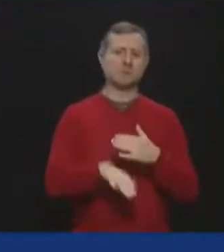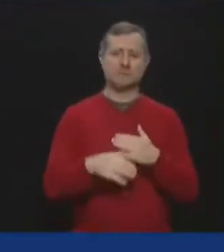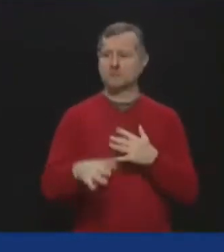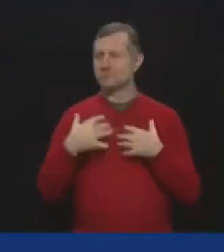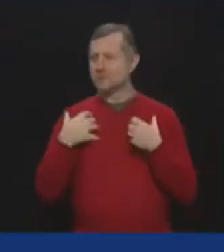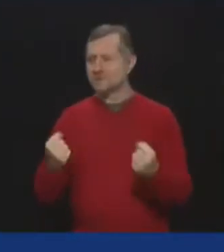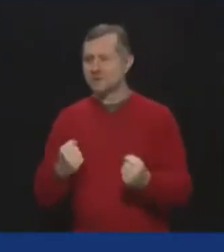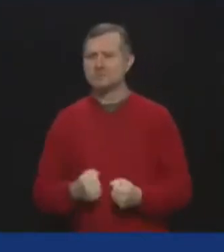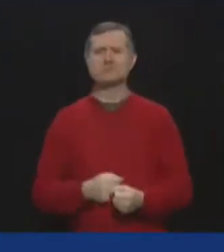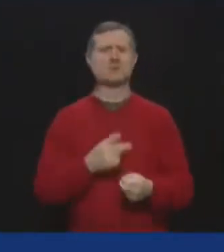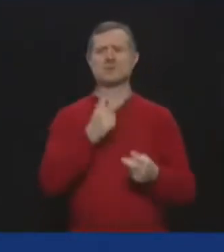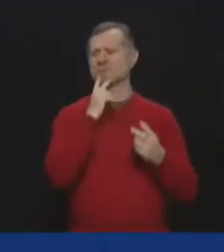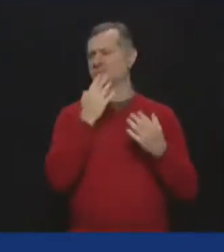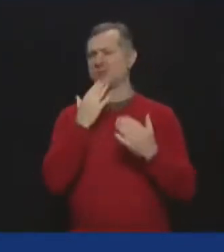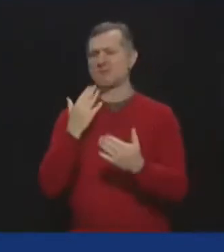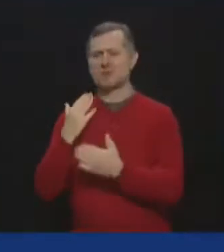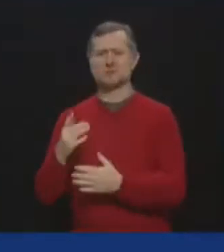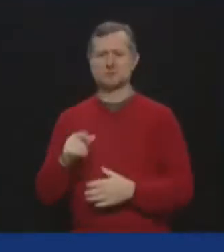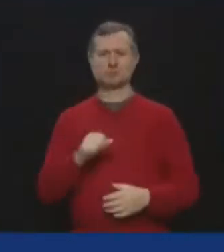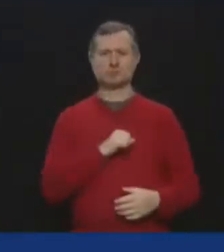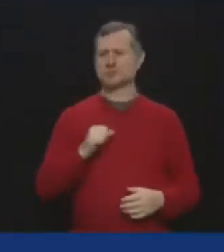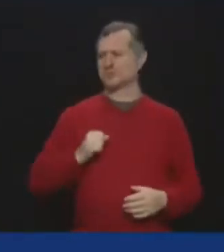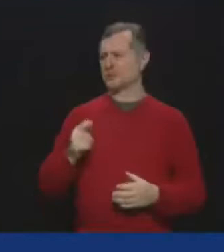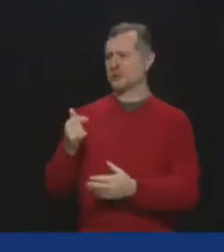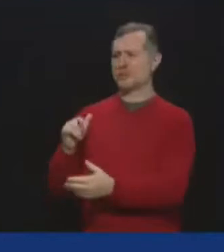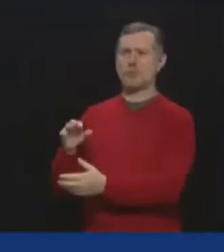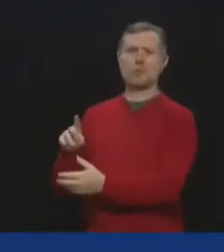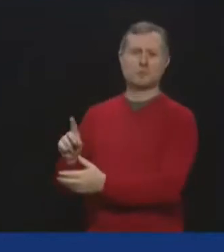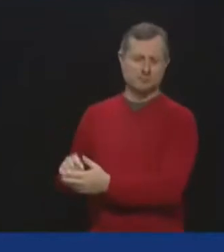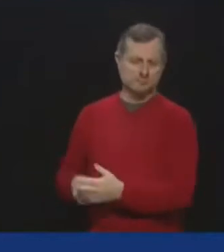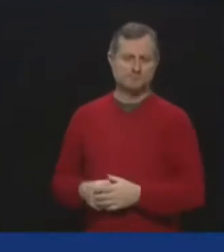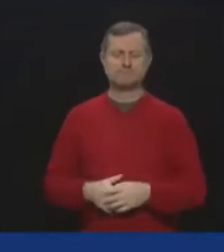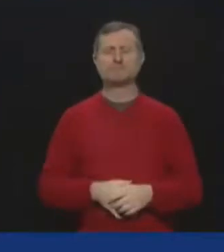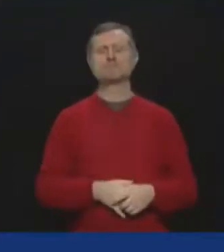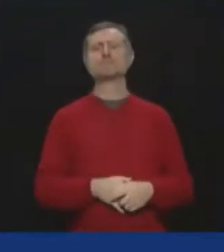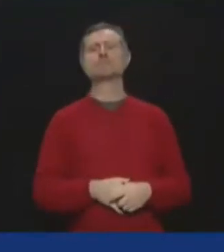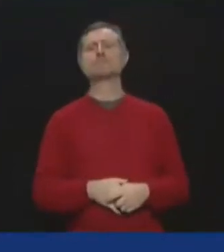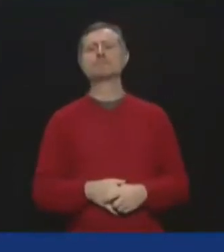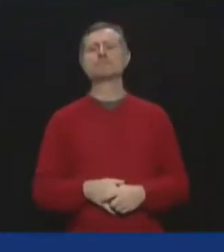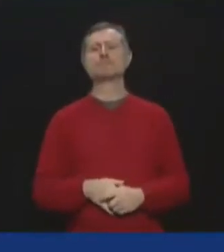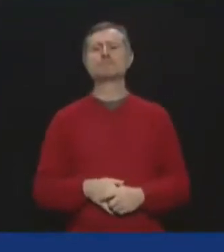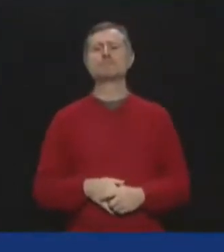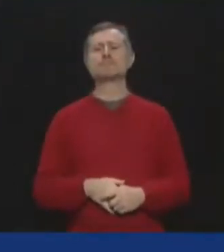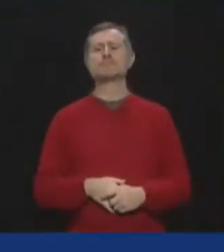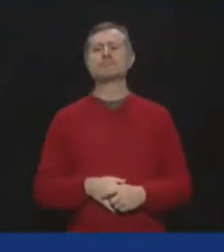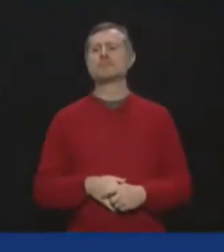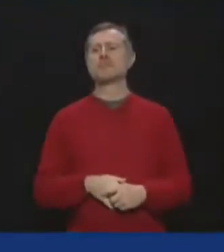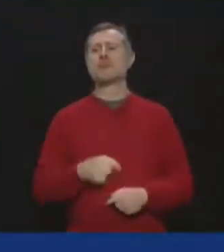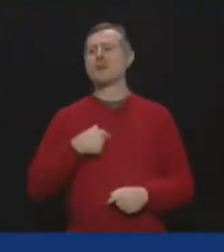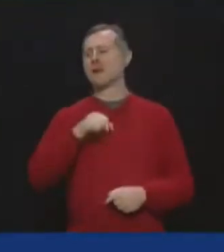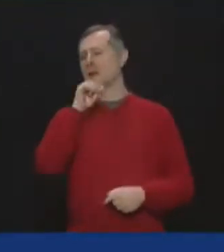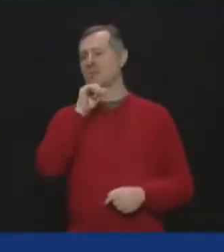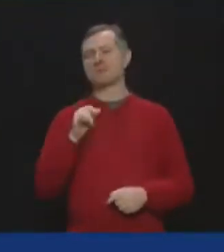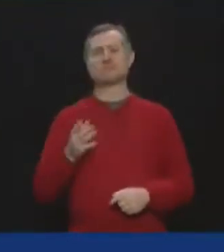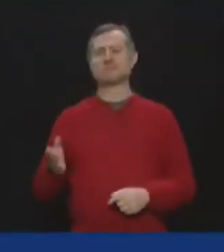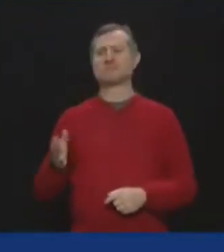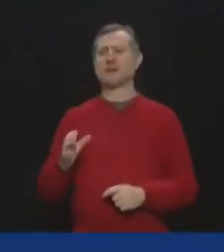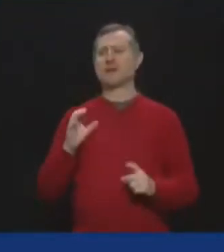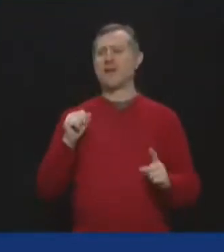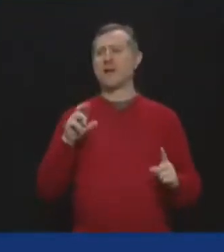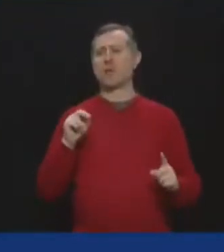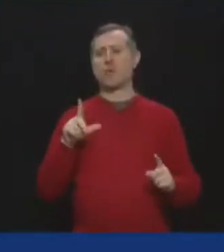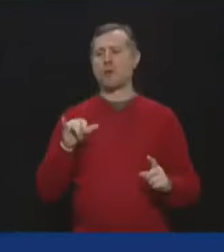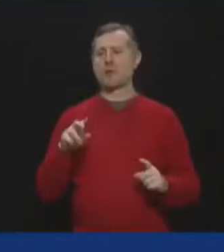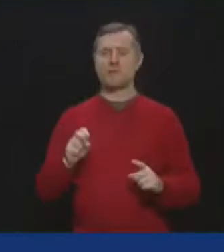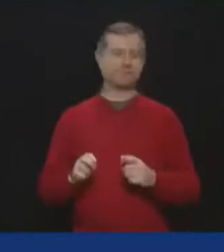you, Senator Gillibrand, for your amazing leadership. And don't we love Carolyn? We sure do. You know, I